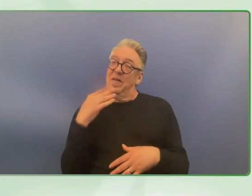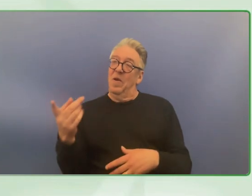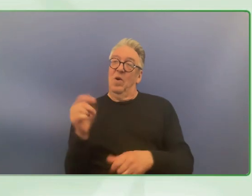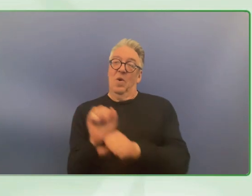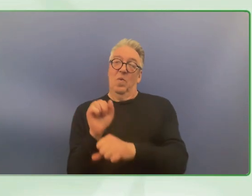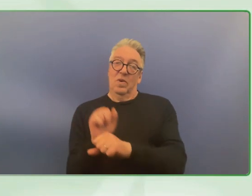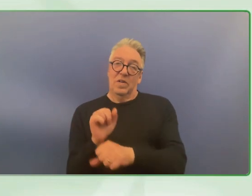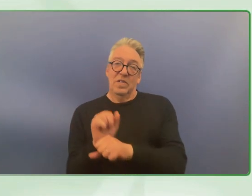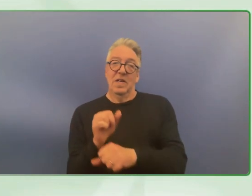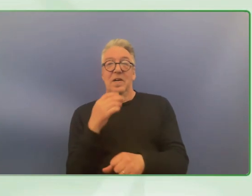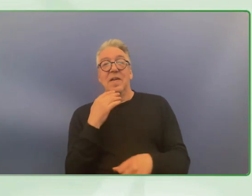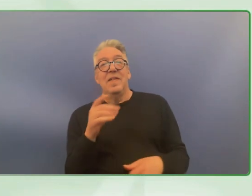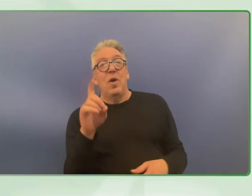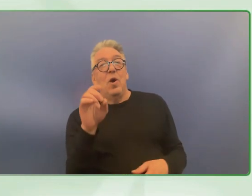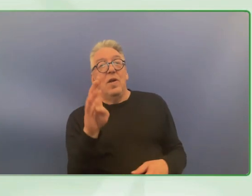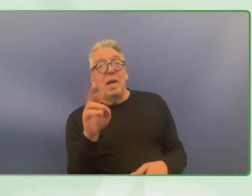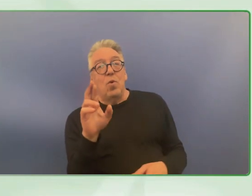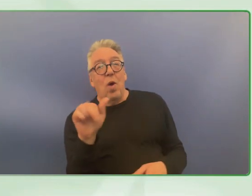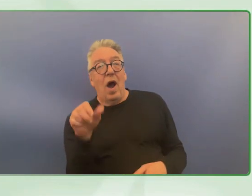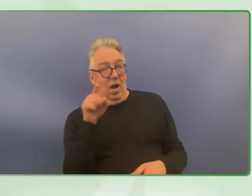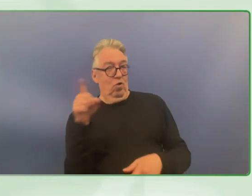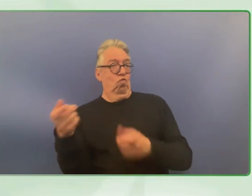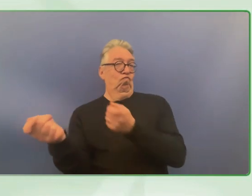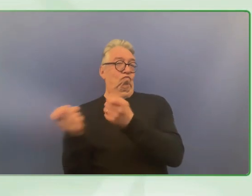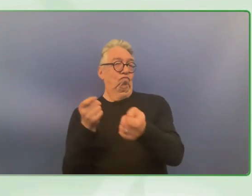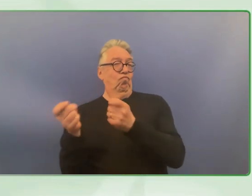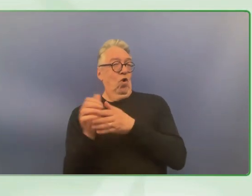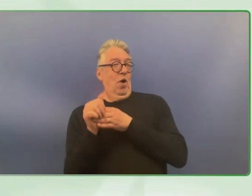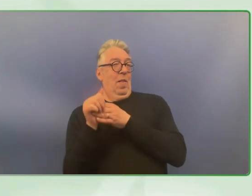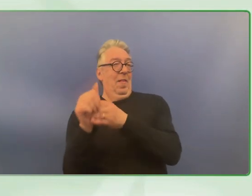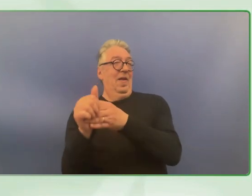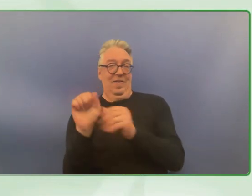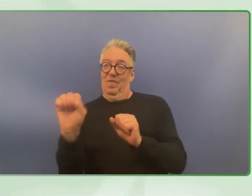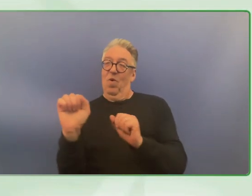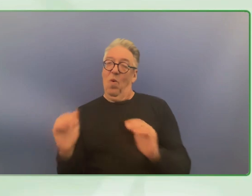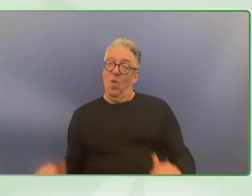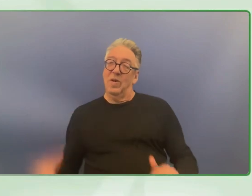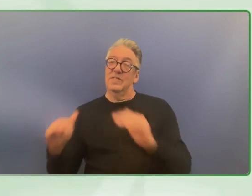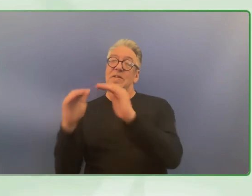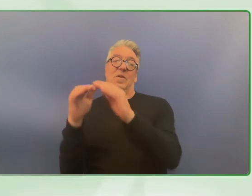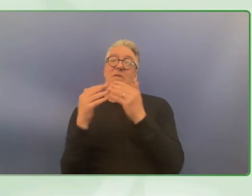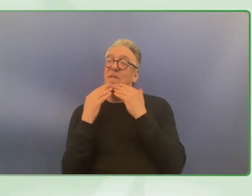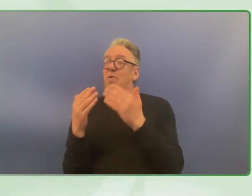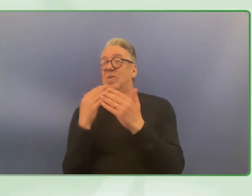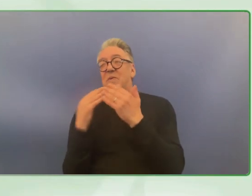Deborah, who runs Thai, who leads Thai. Yeah. Thank you, thank you, thank you. Thank you very